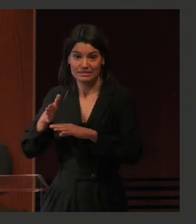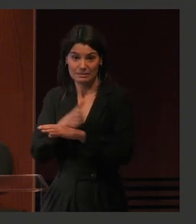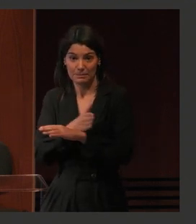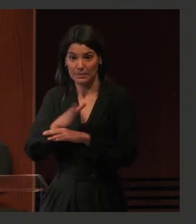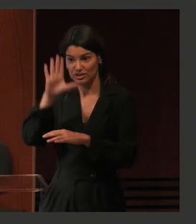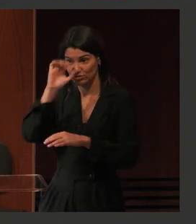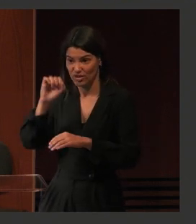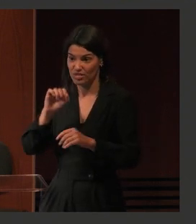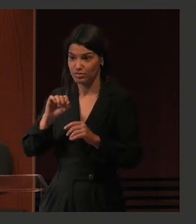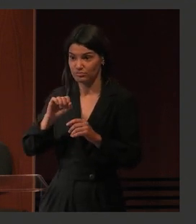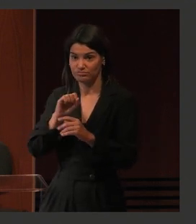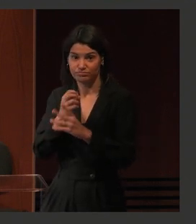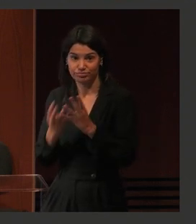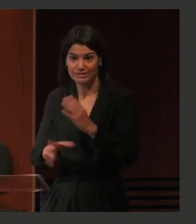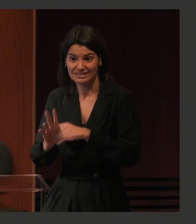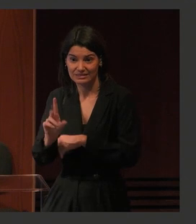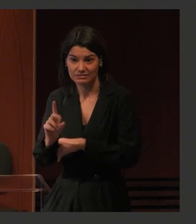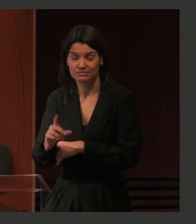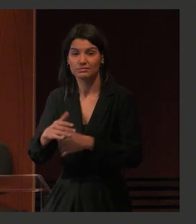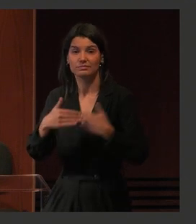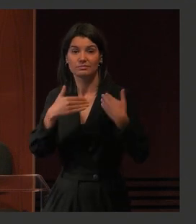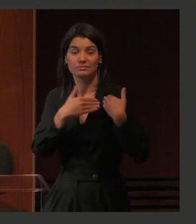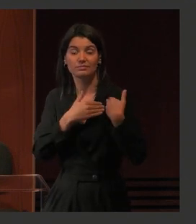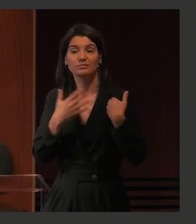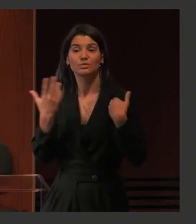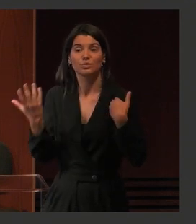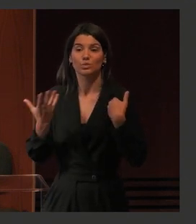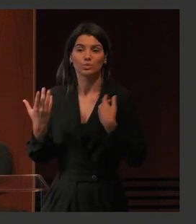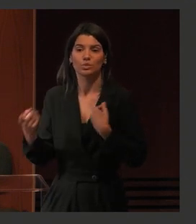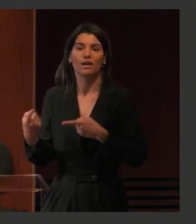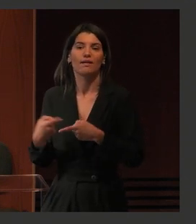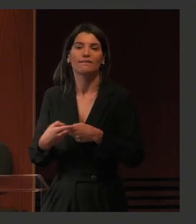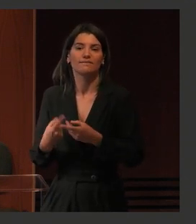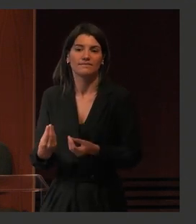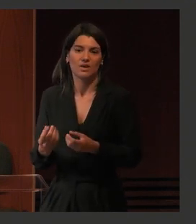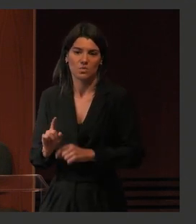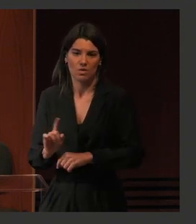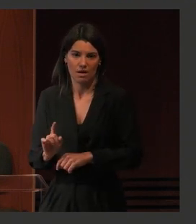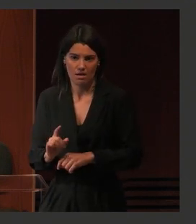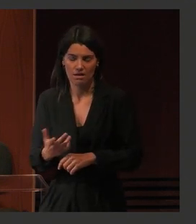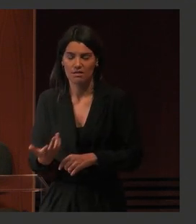not really interested, as I might say, in a networked